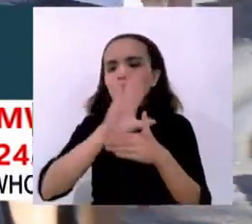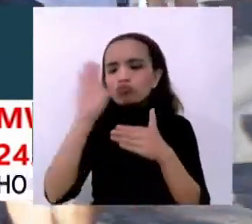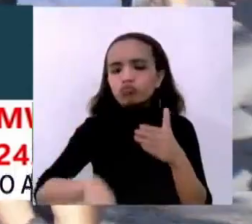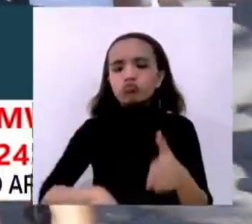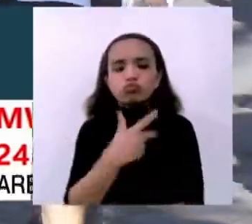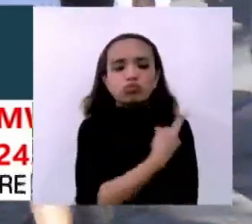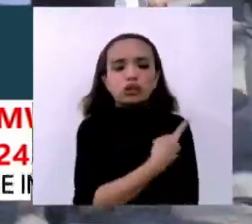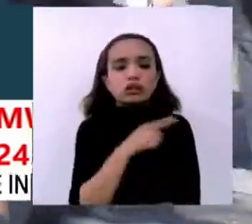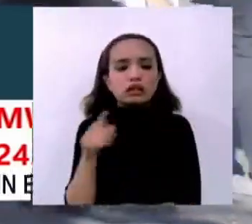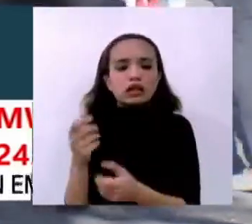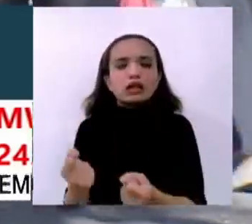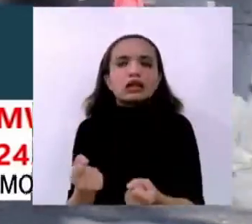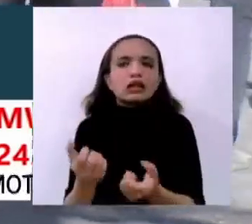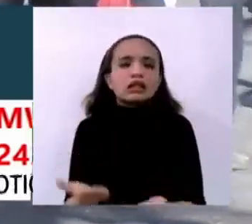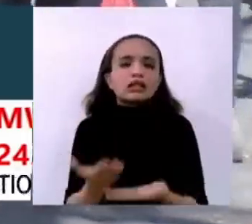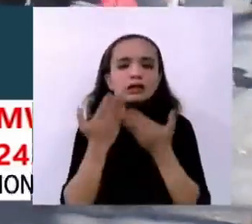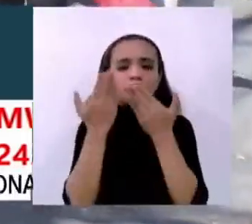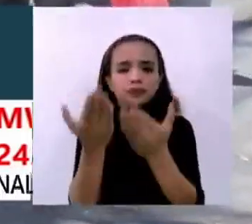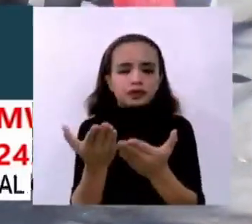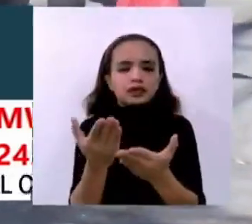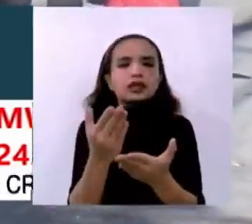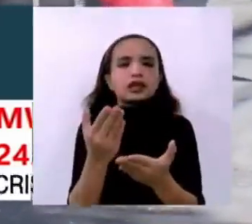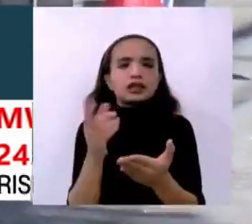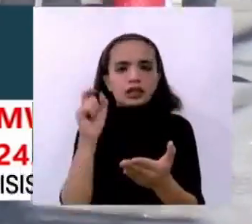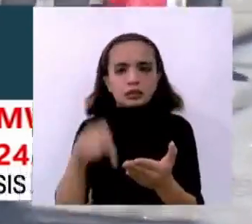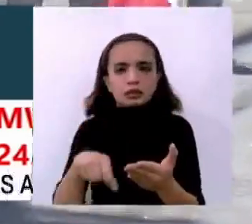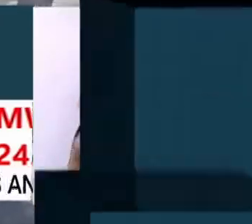suggests incentivizing vaccination instead.